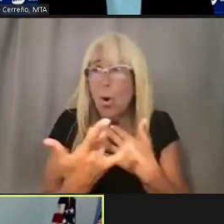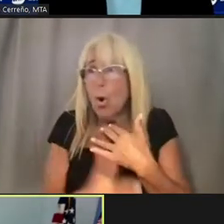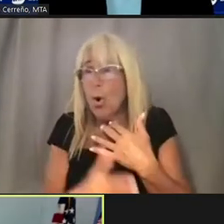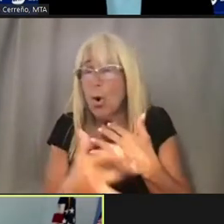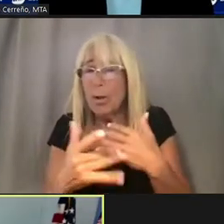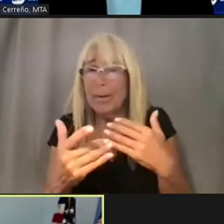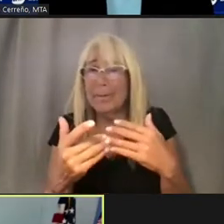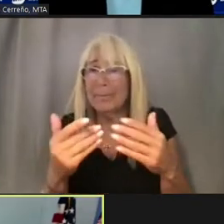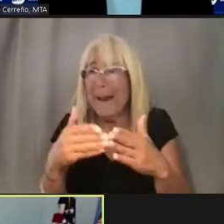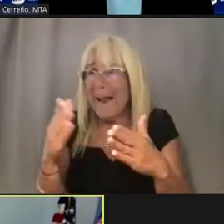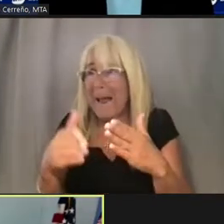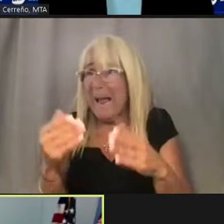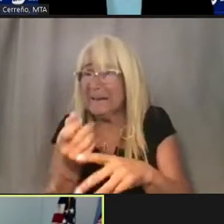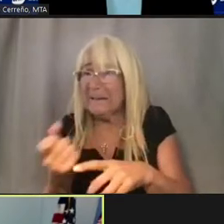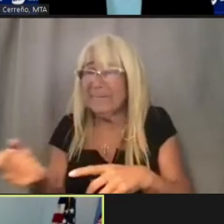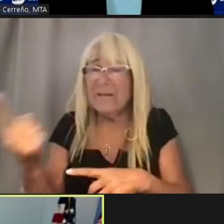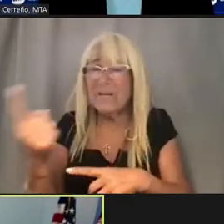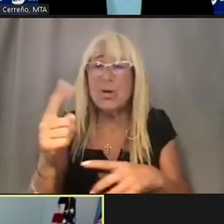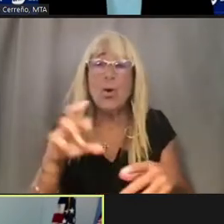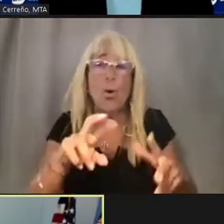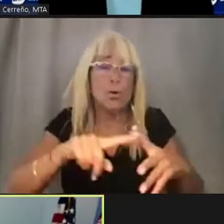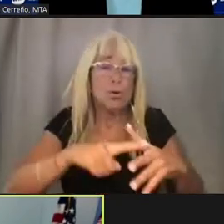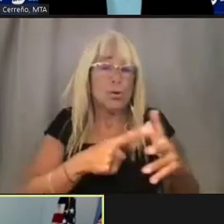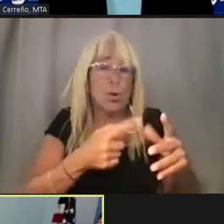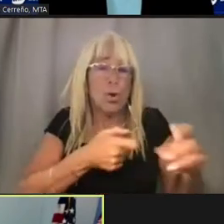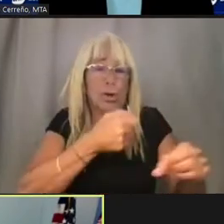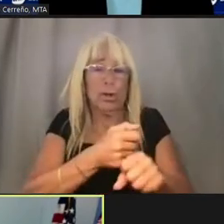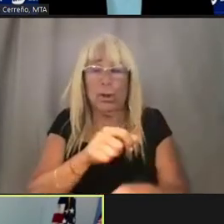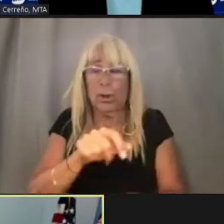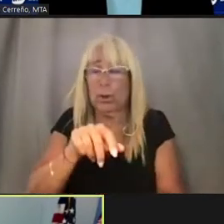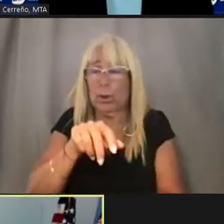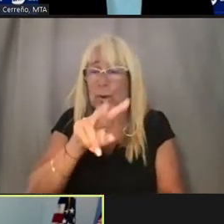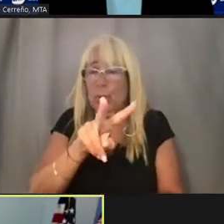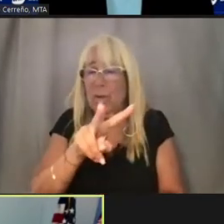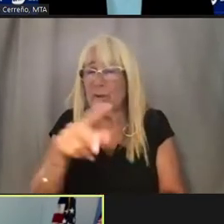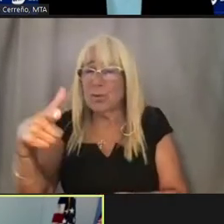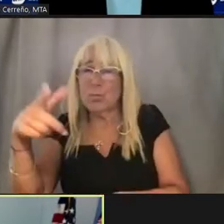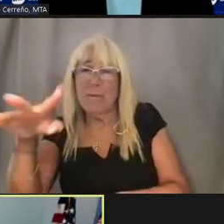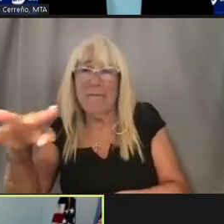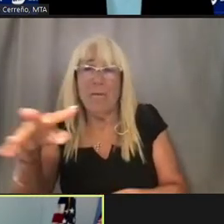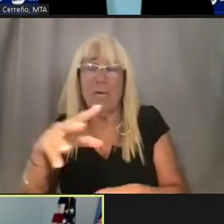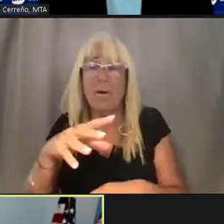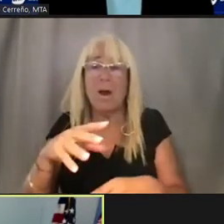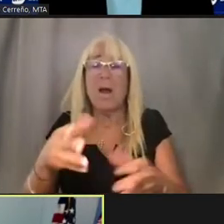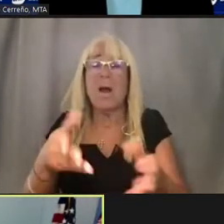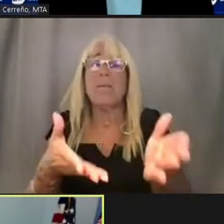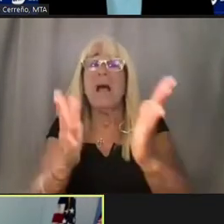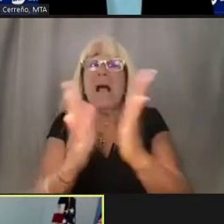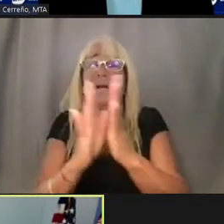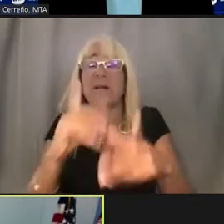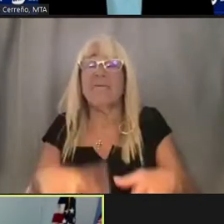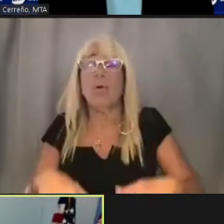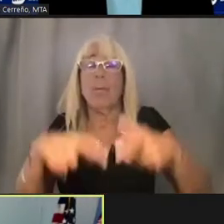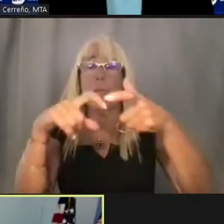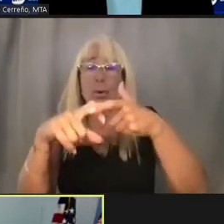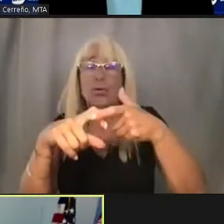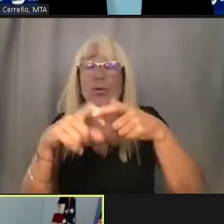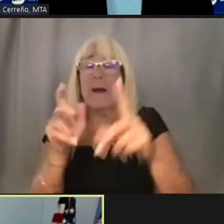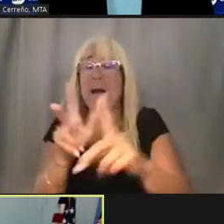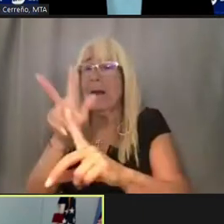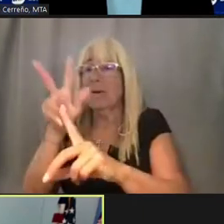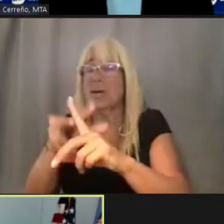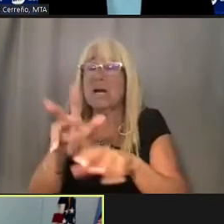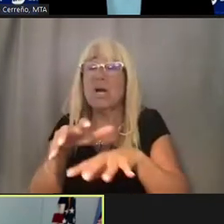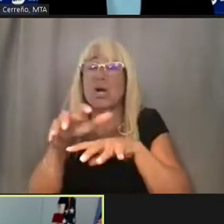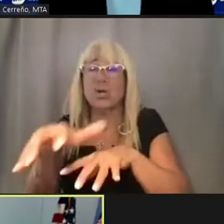of next year or the start of 2024. I am calling for a moratorium on the implementation of congestion